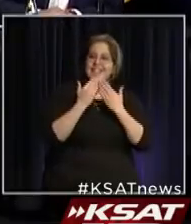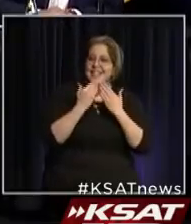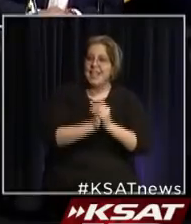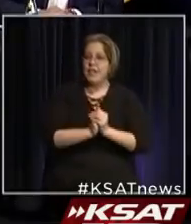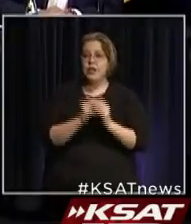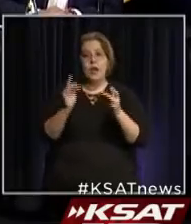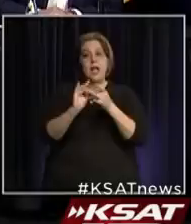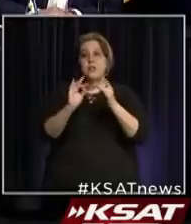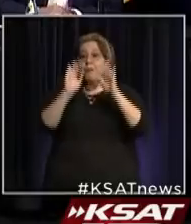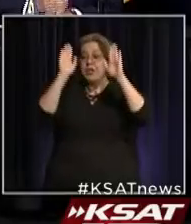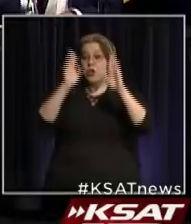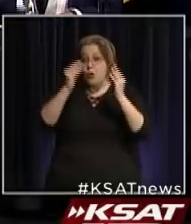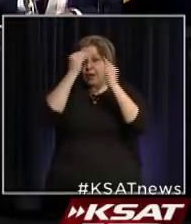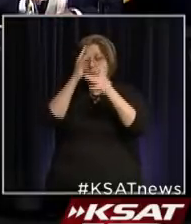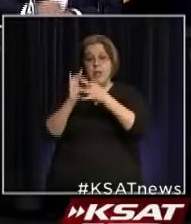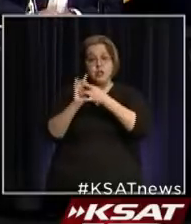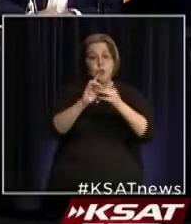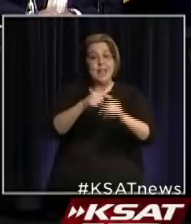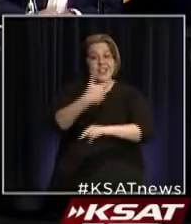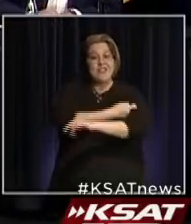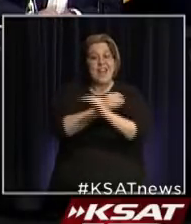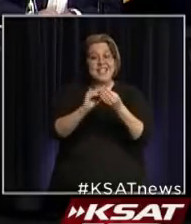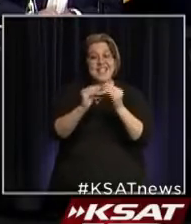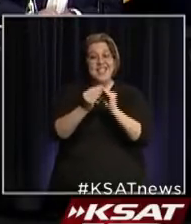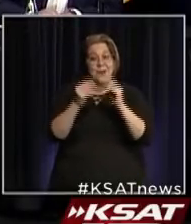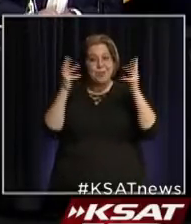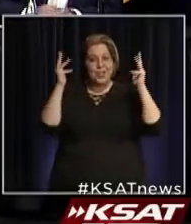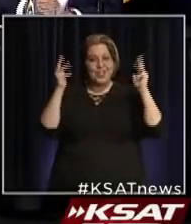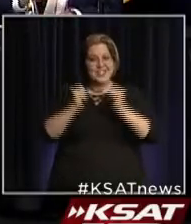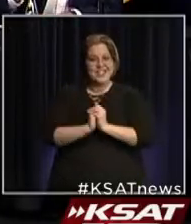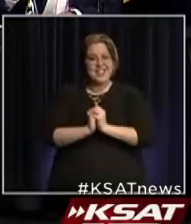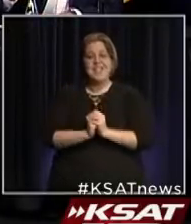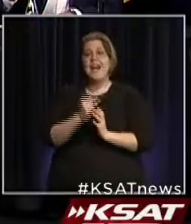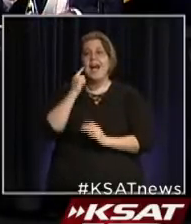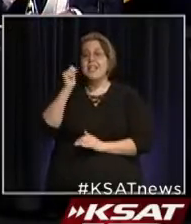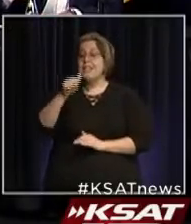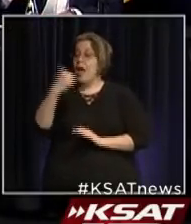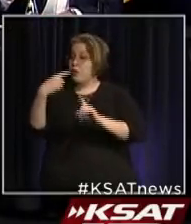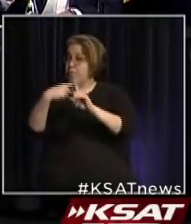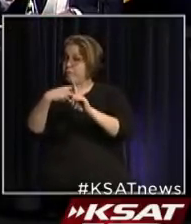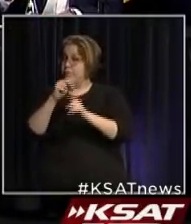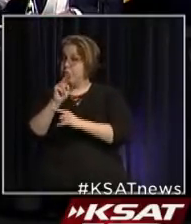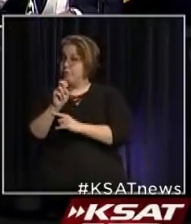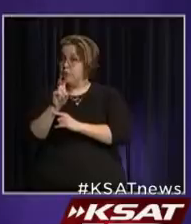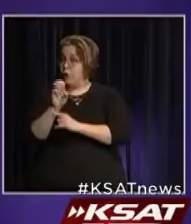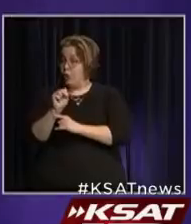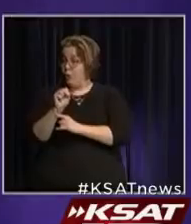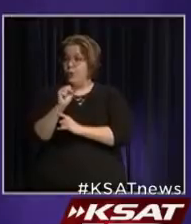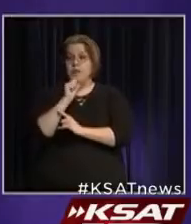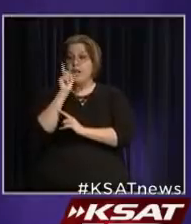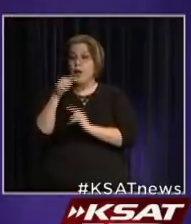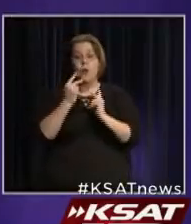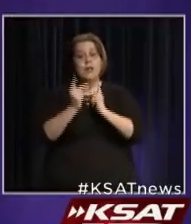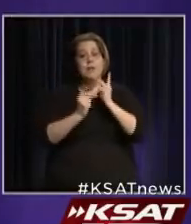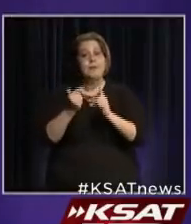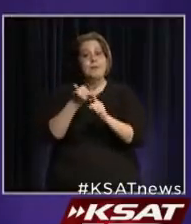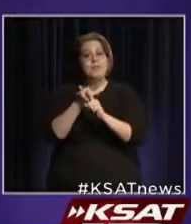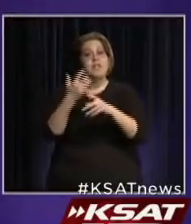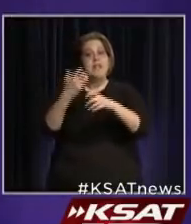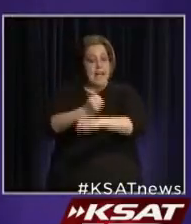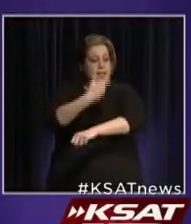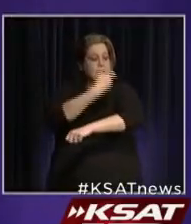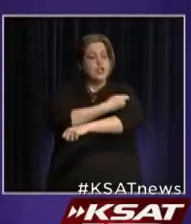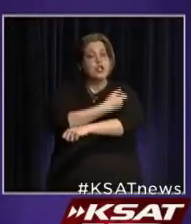as you mentioned, great news with respect to vaccinations in our community. I think the other good news, not just that folks are getting the